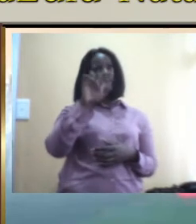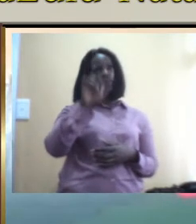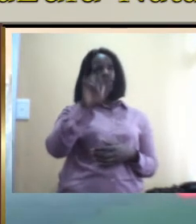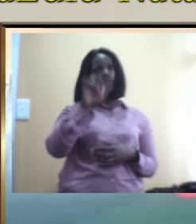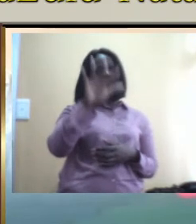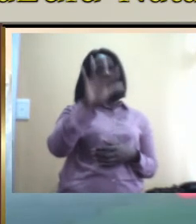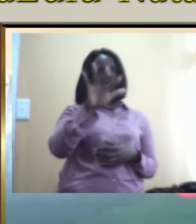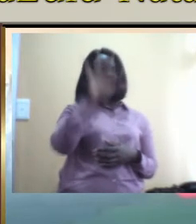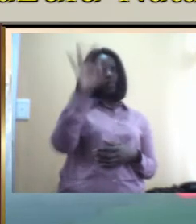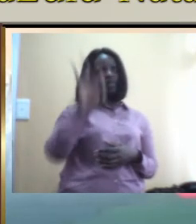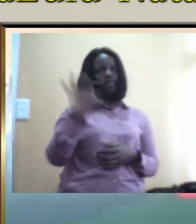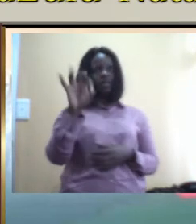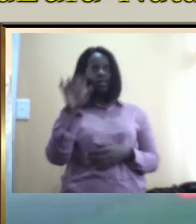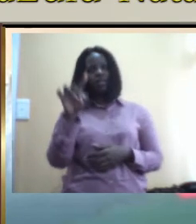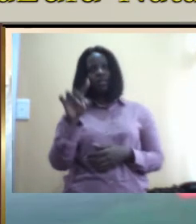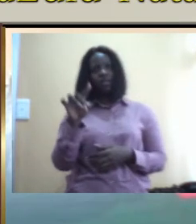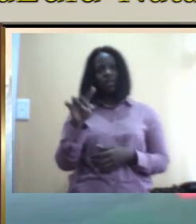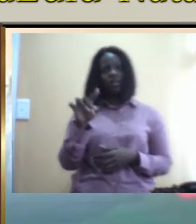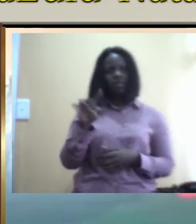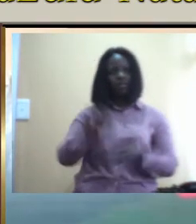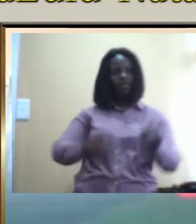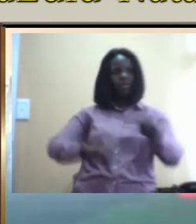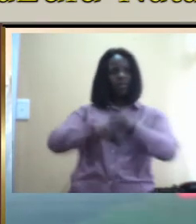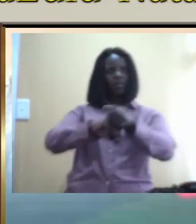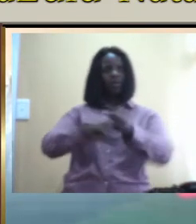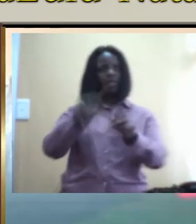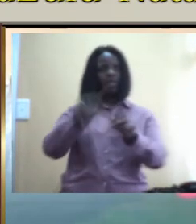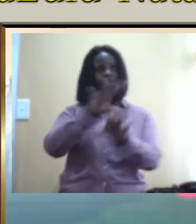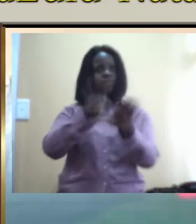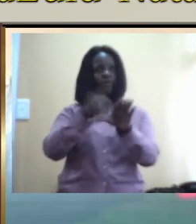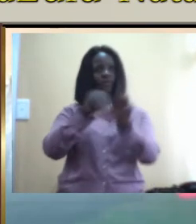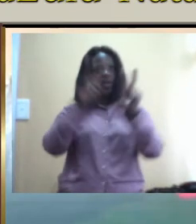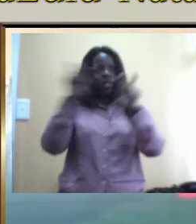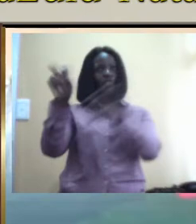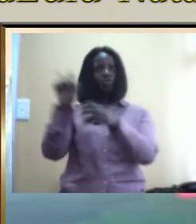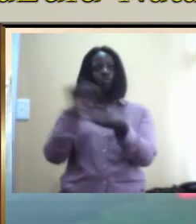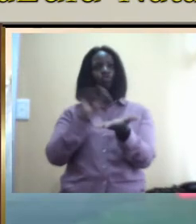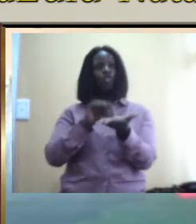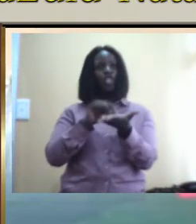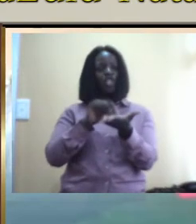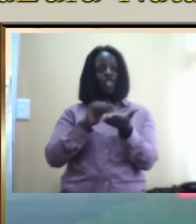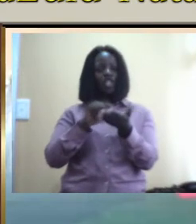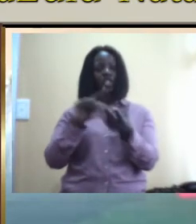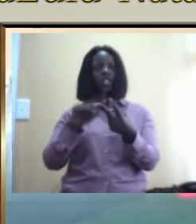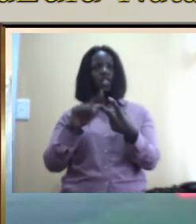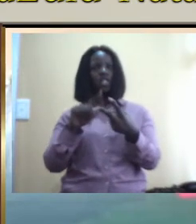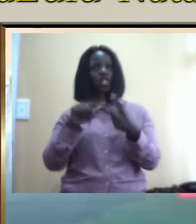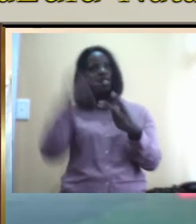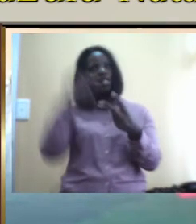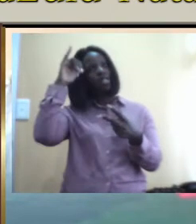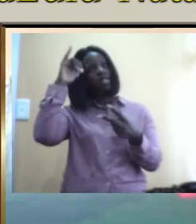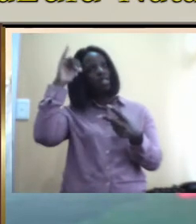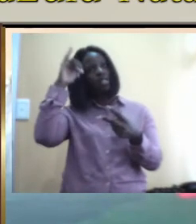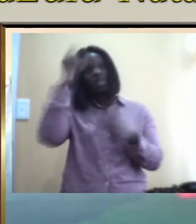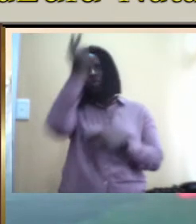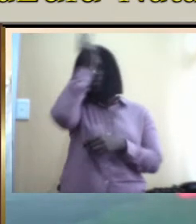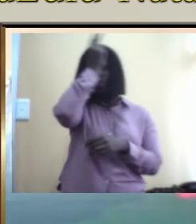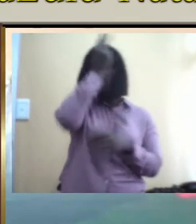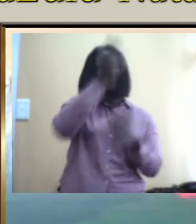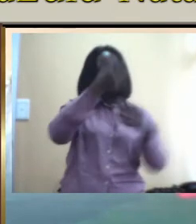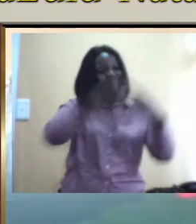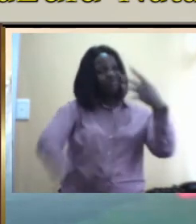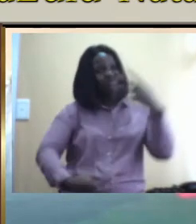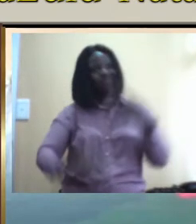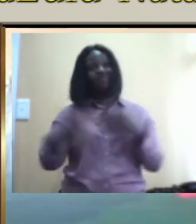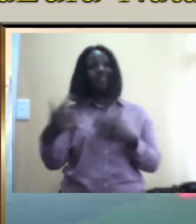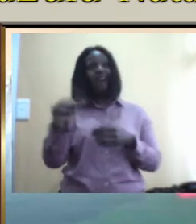43.5%. Commodity priorities to support include poultry, livestock, fruits, winter field crops,